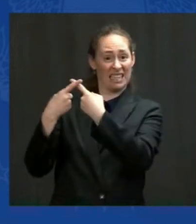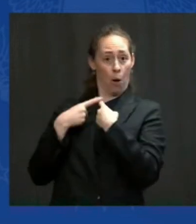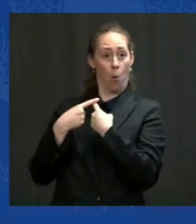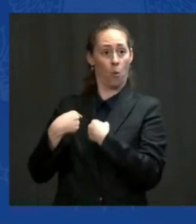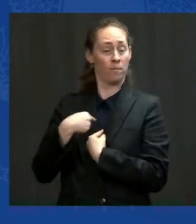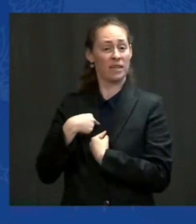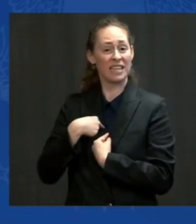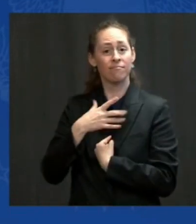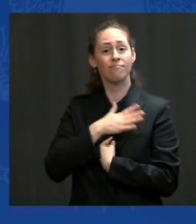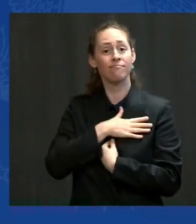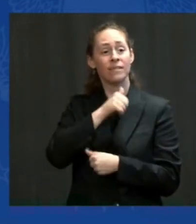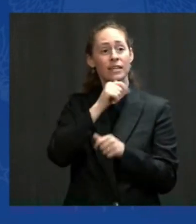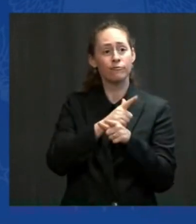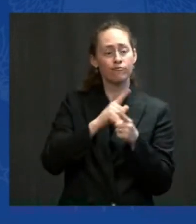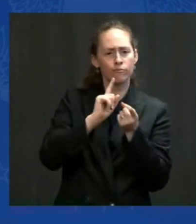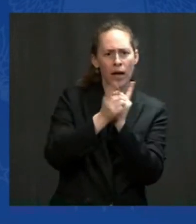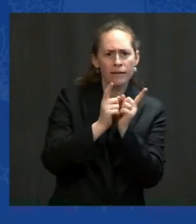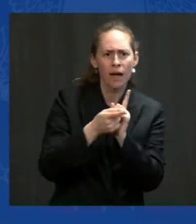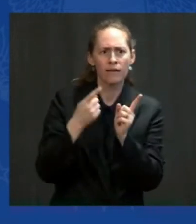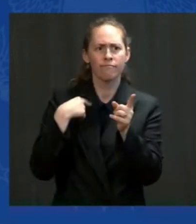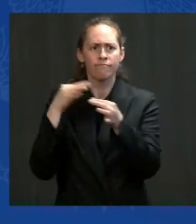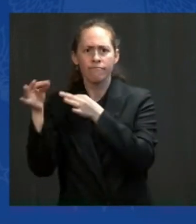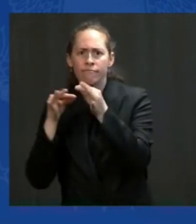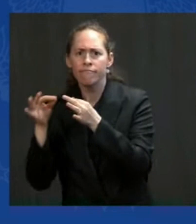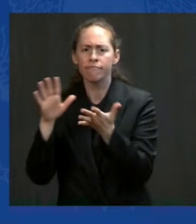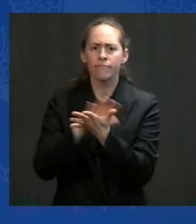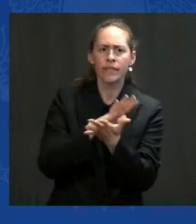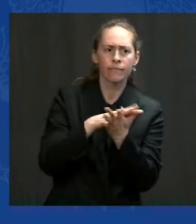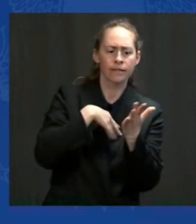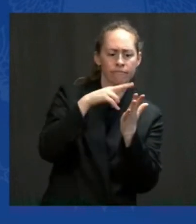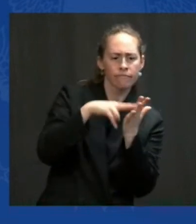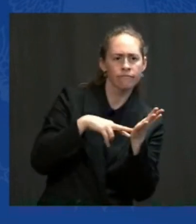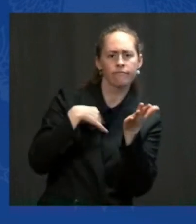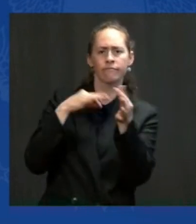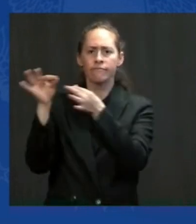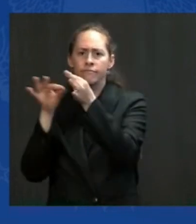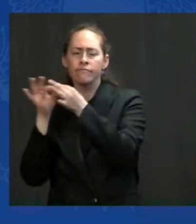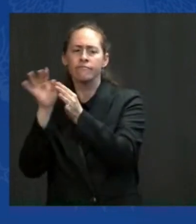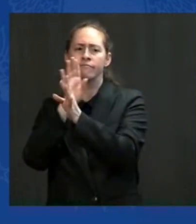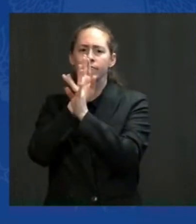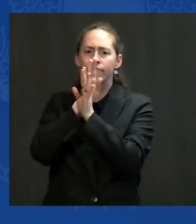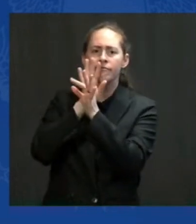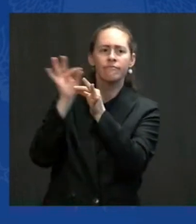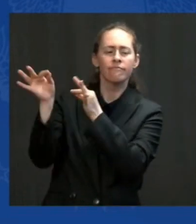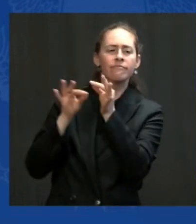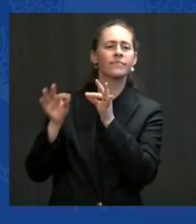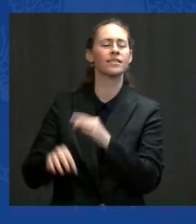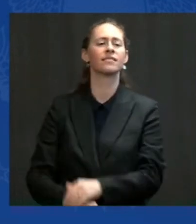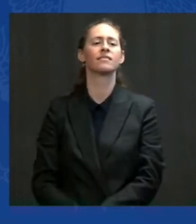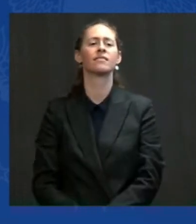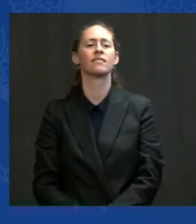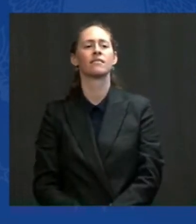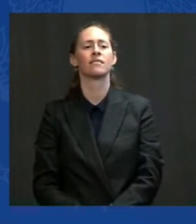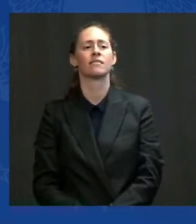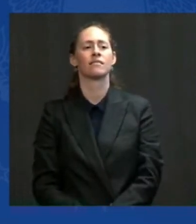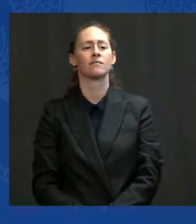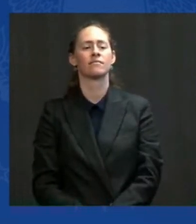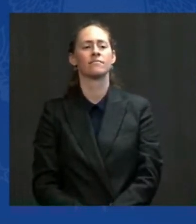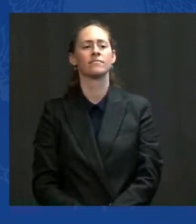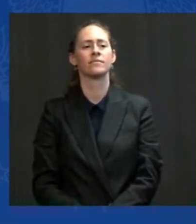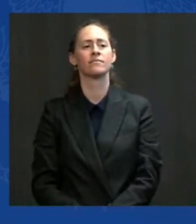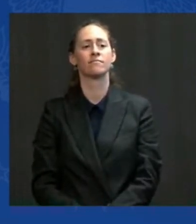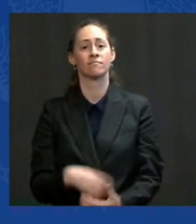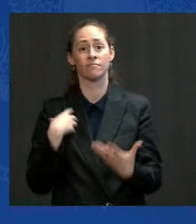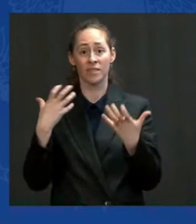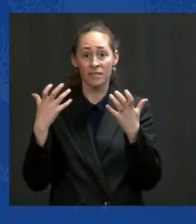small business. This has become a family effort, but this is not what I see myself doing for the rest of my life. I want